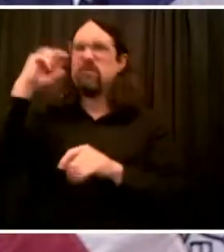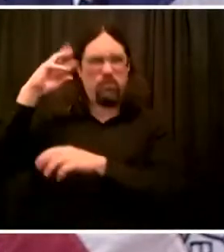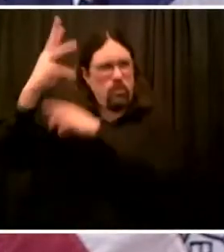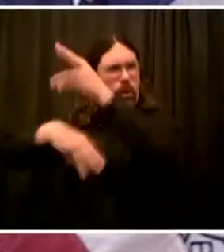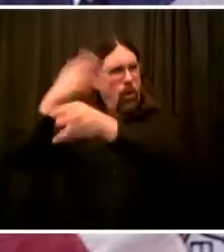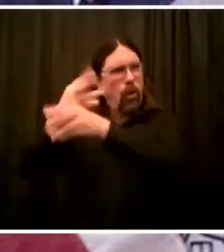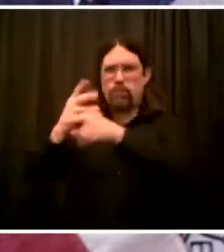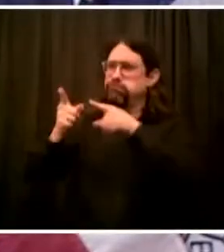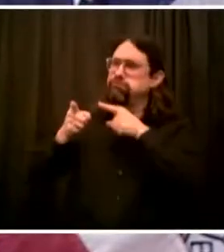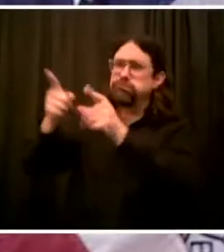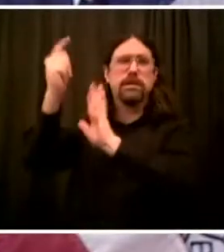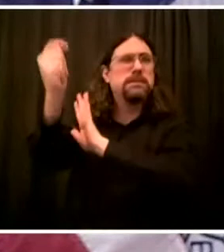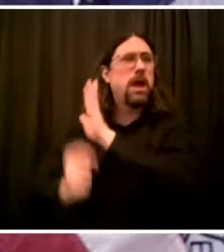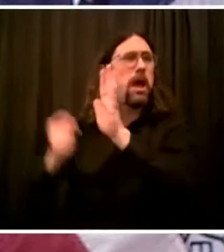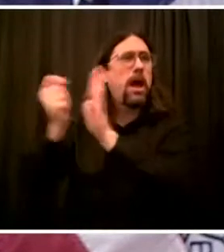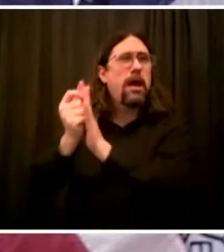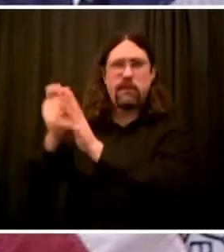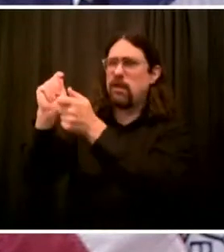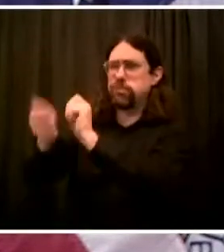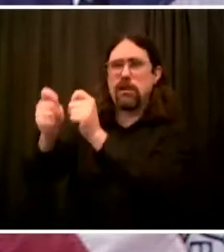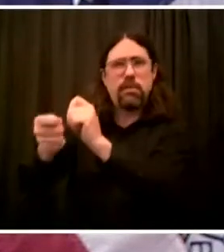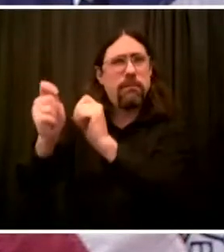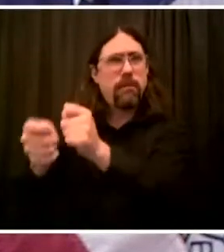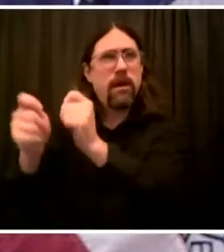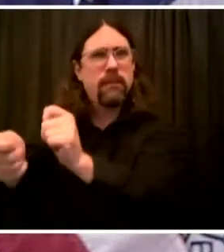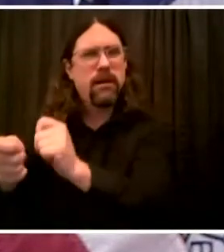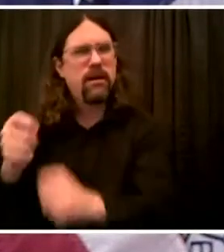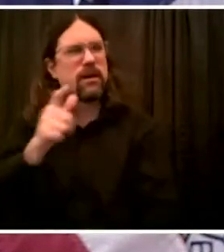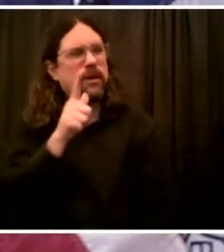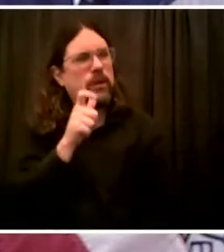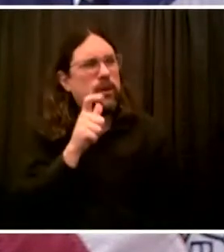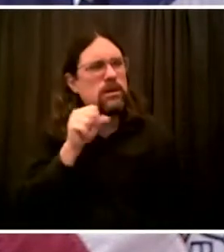in fact sets the trends for every place else, it's right here.